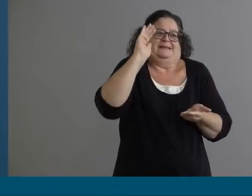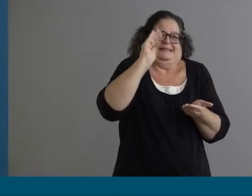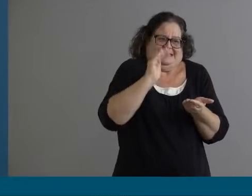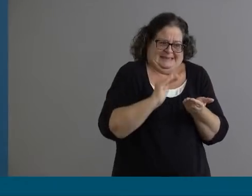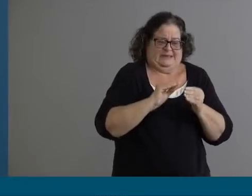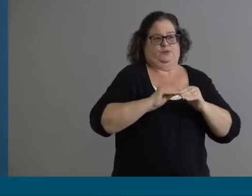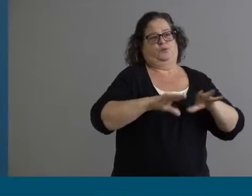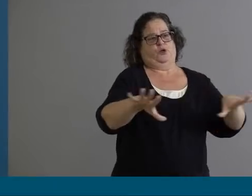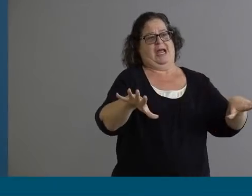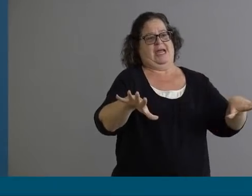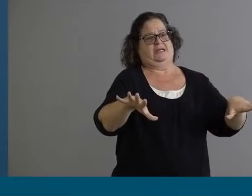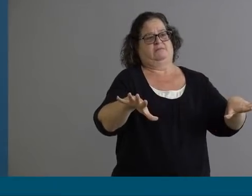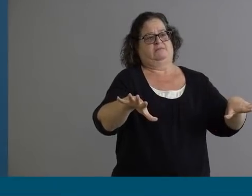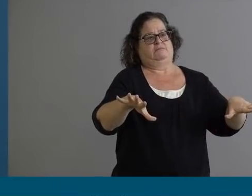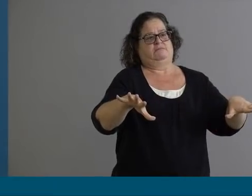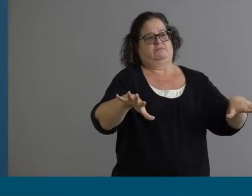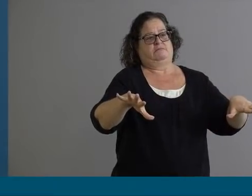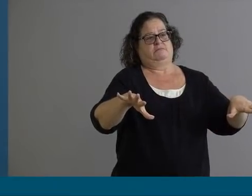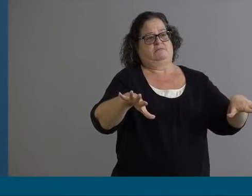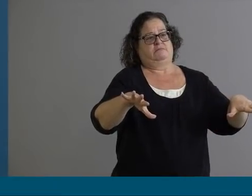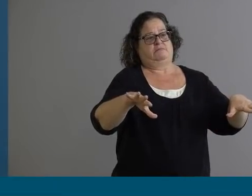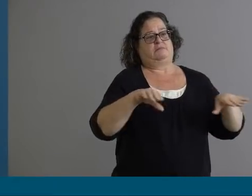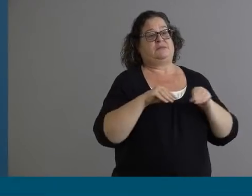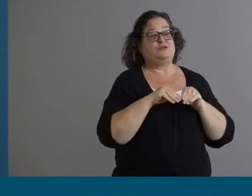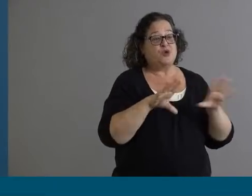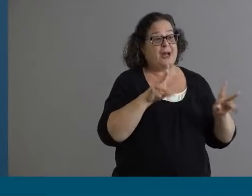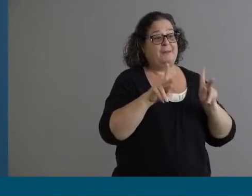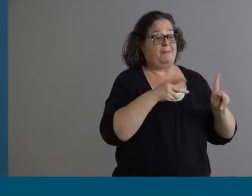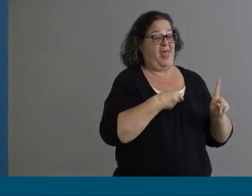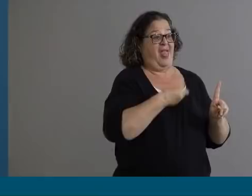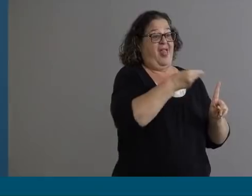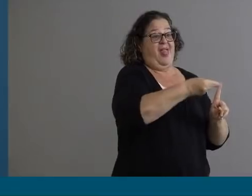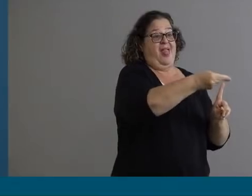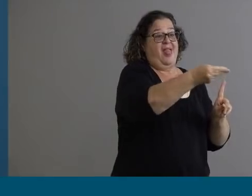of spreading the virus to someone that's most vulnerable.